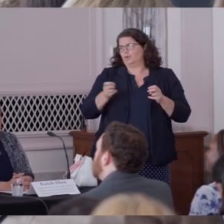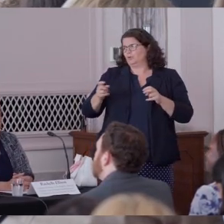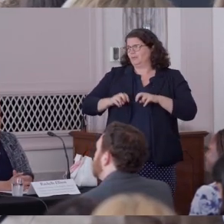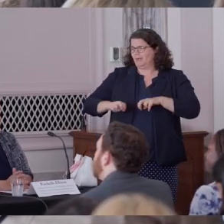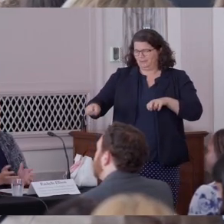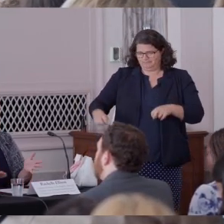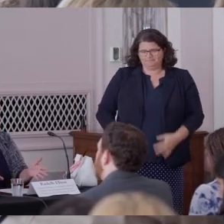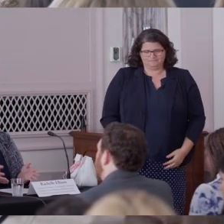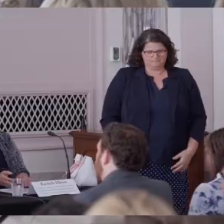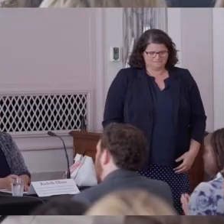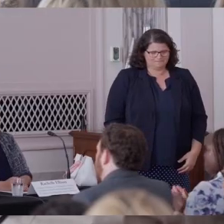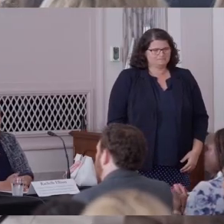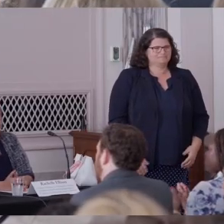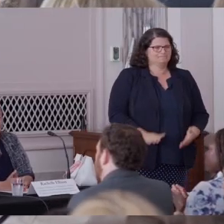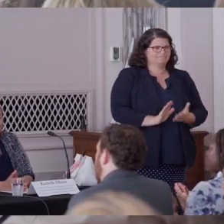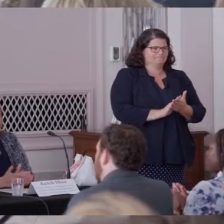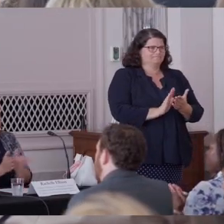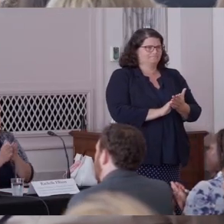welcome.